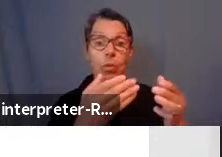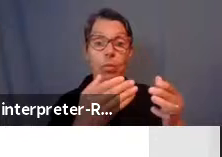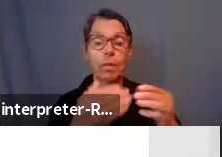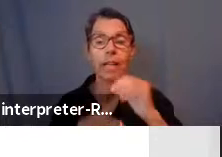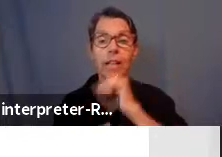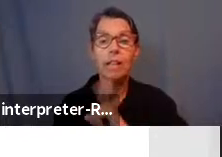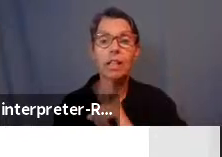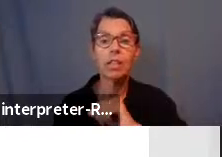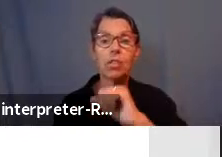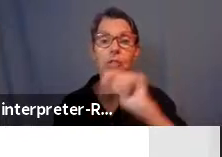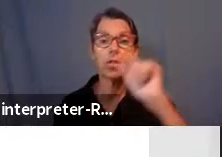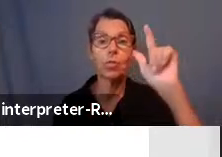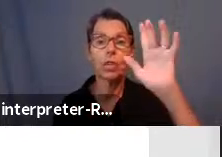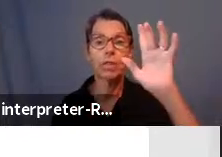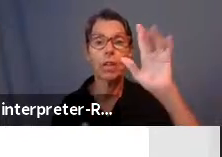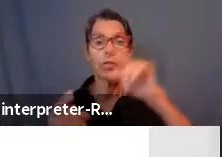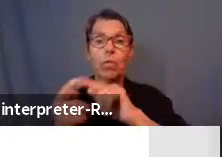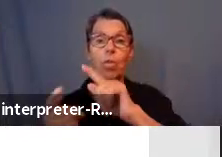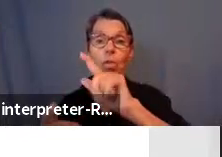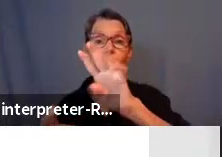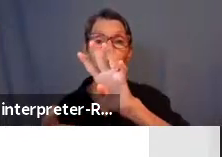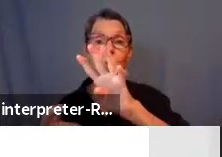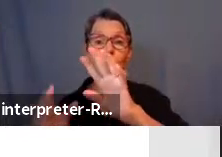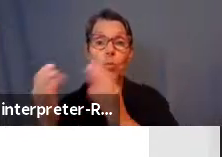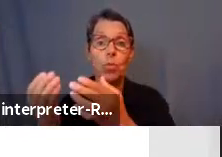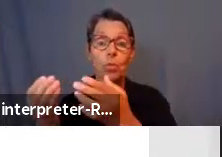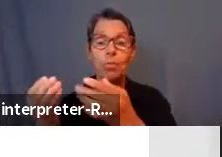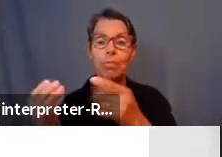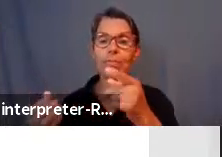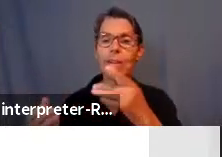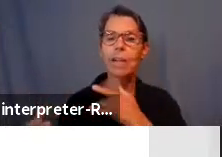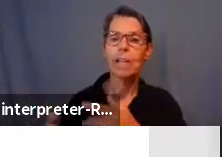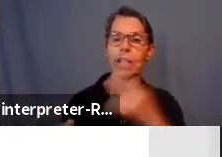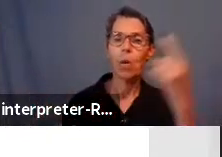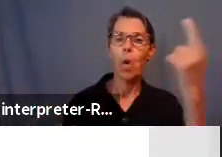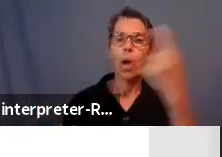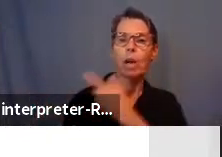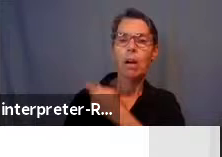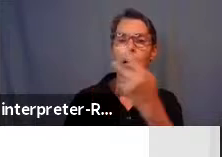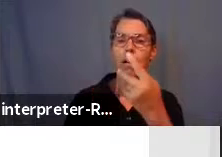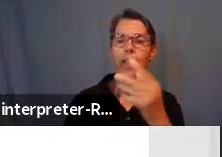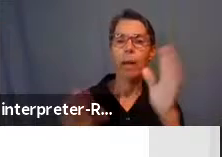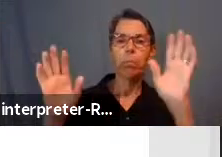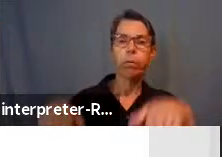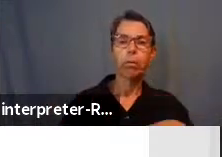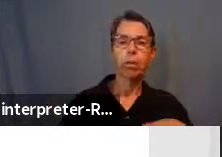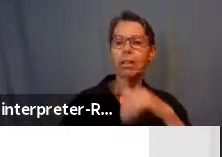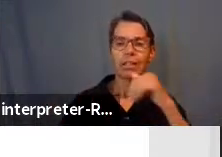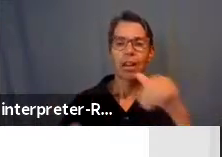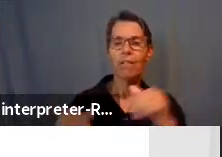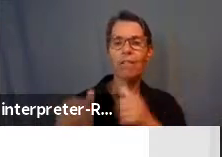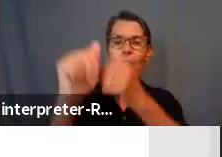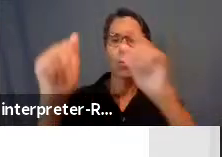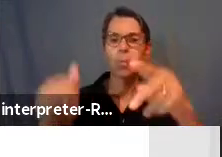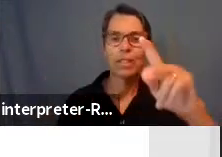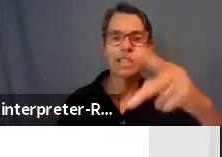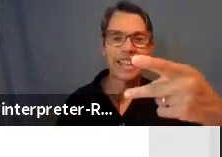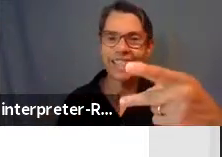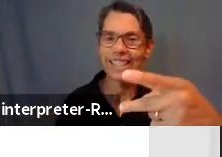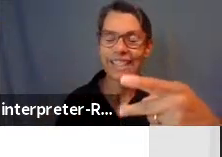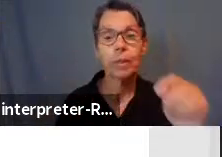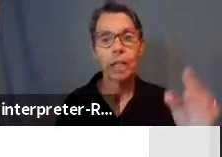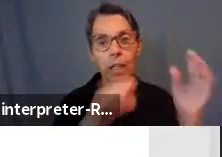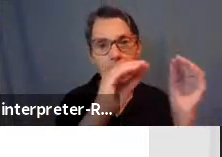were the least likely to follow up with their second dose and complete that vaccination round. So we can always do more education